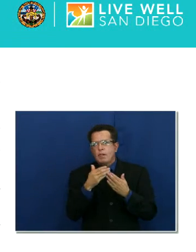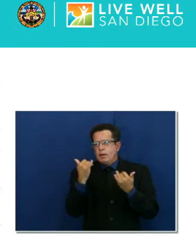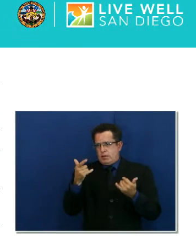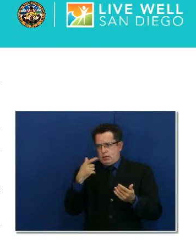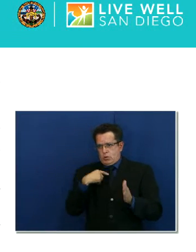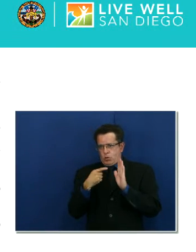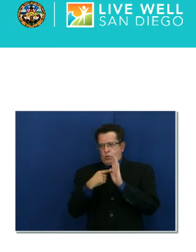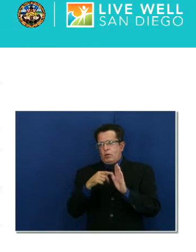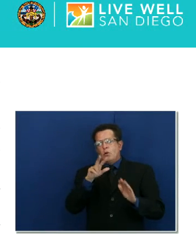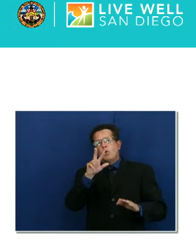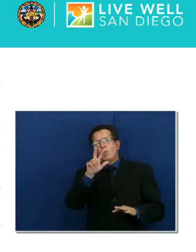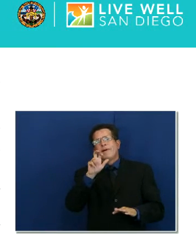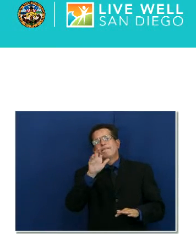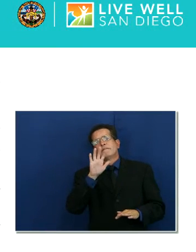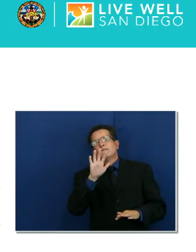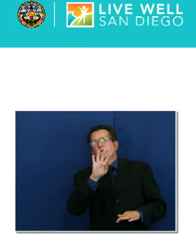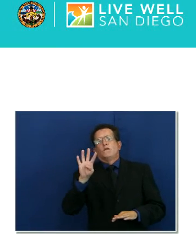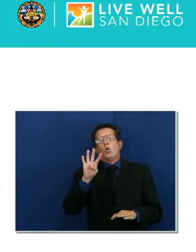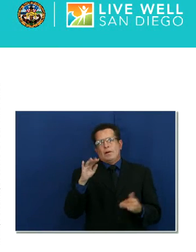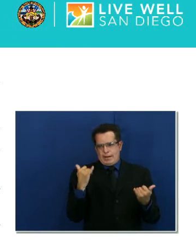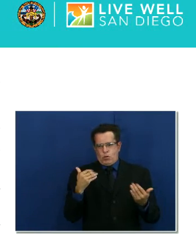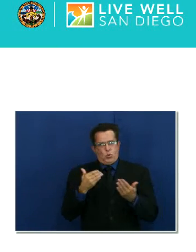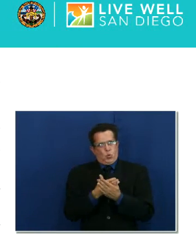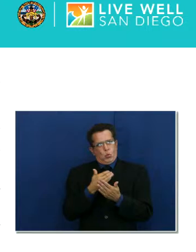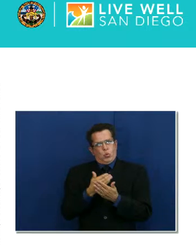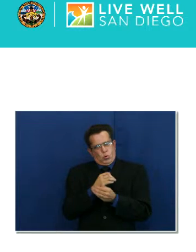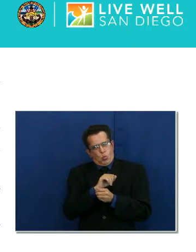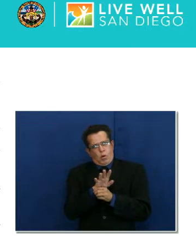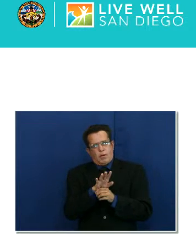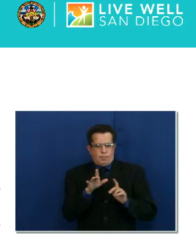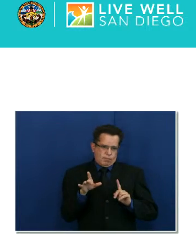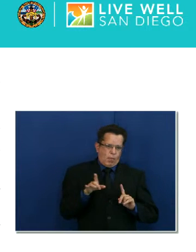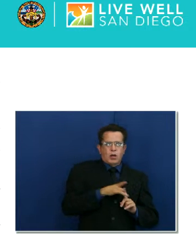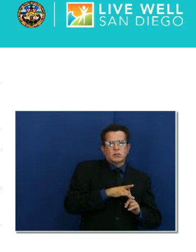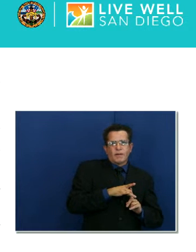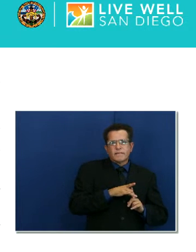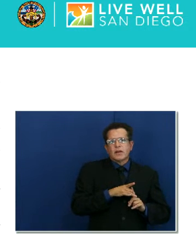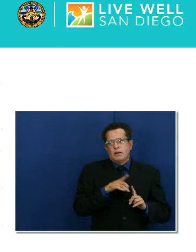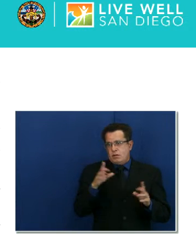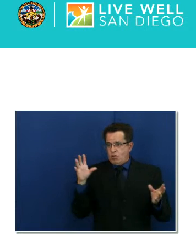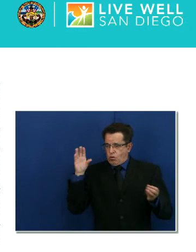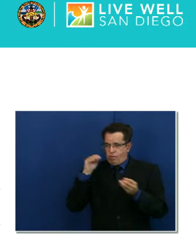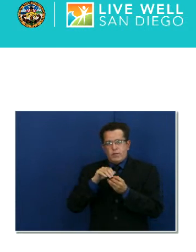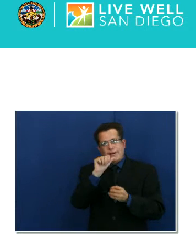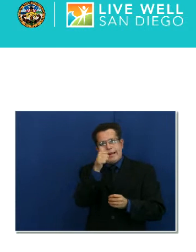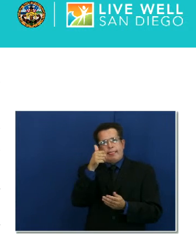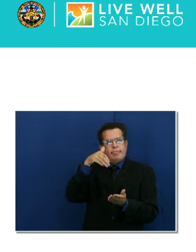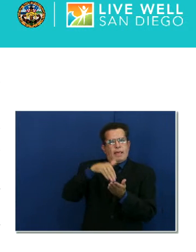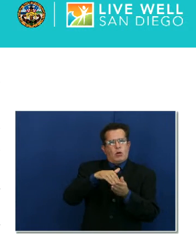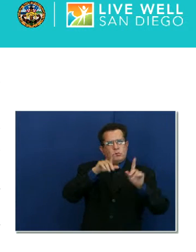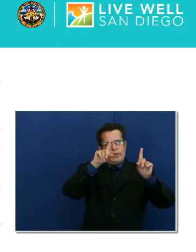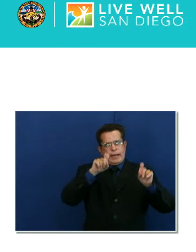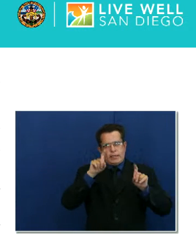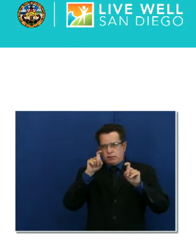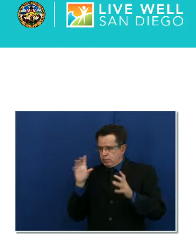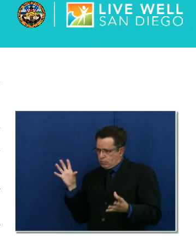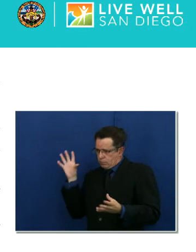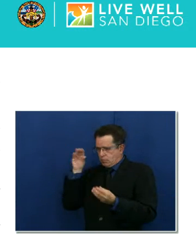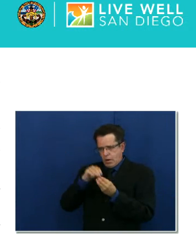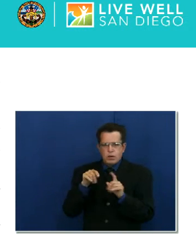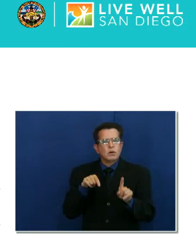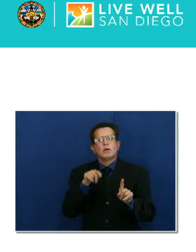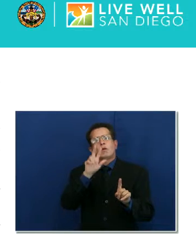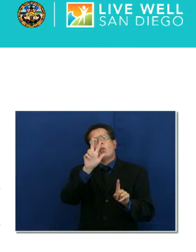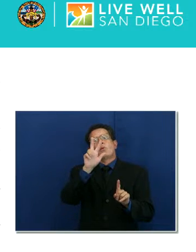total of 354 new positive cases, over 10,000 total tests done, so a 3% percentage of